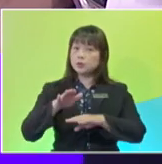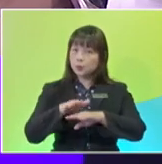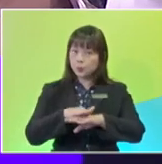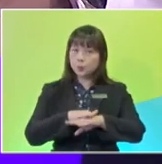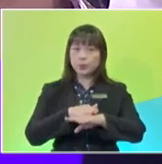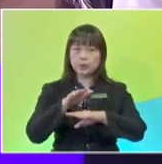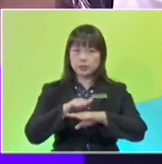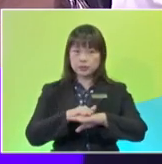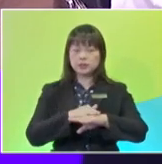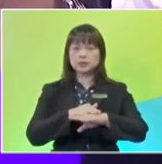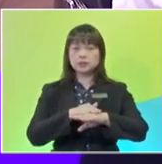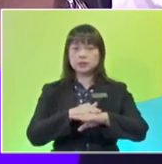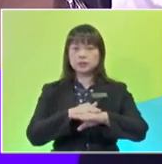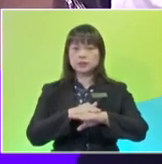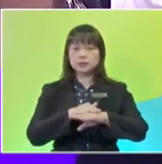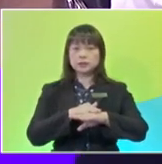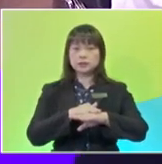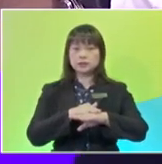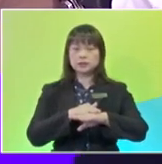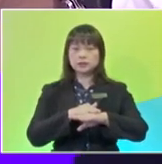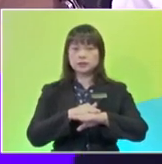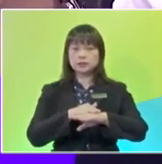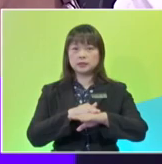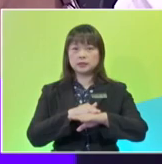All right. 5 more seconds.